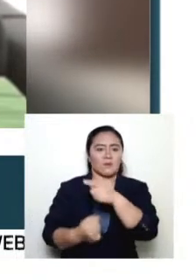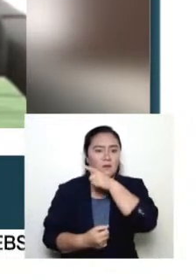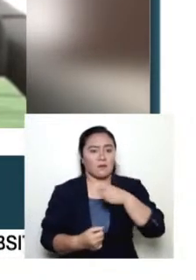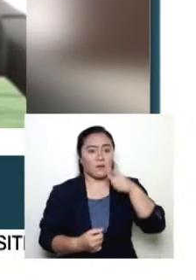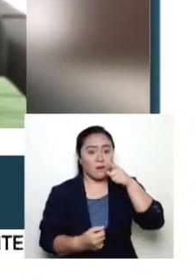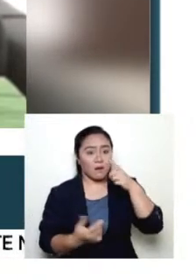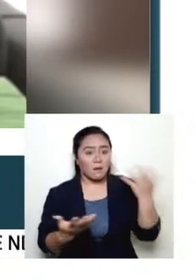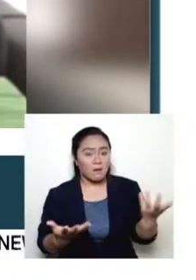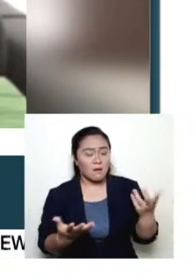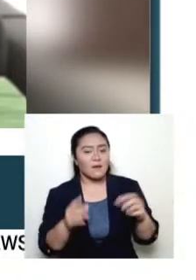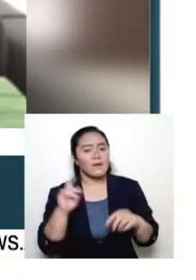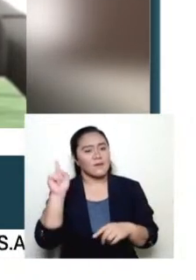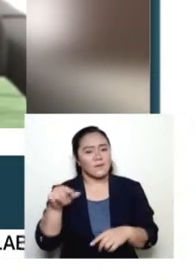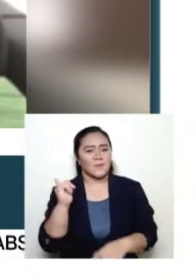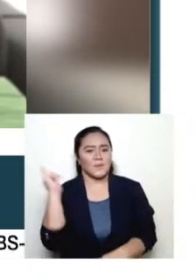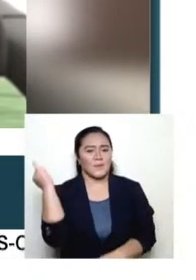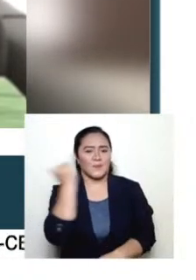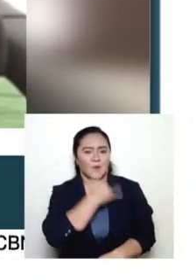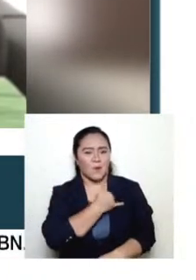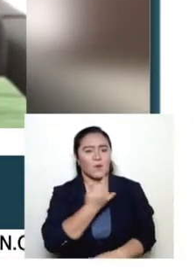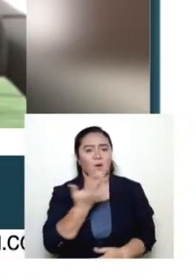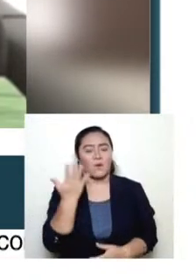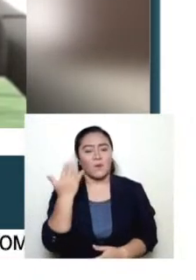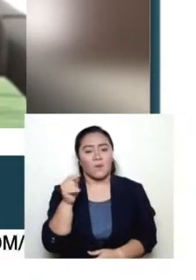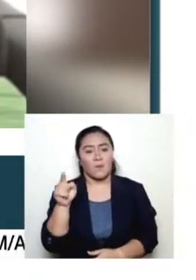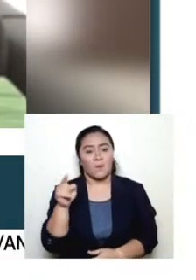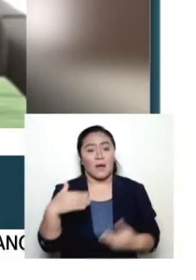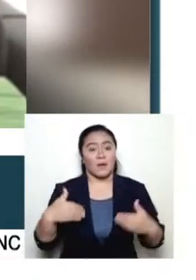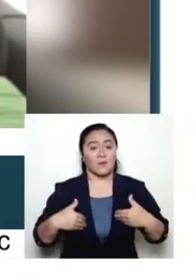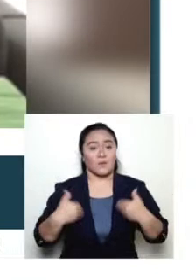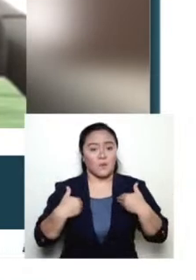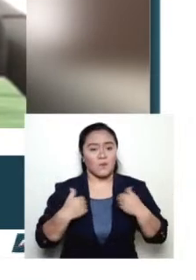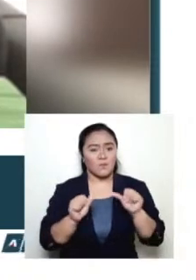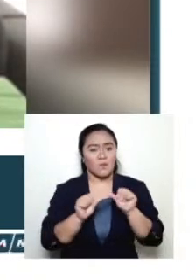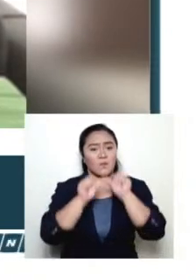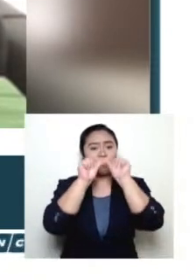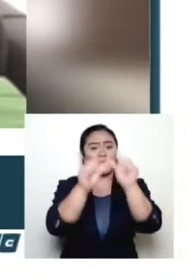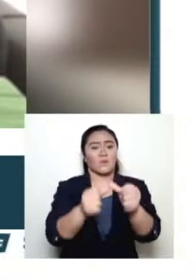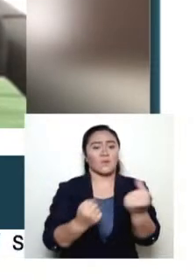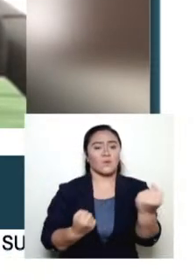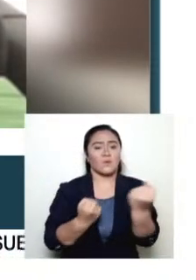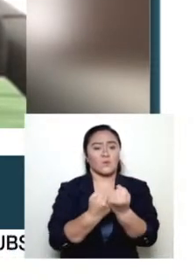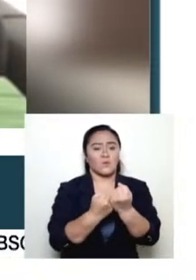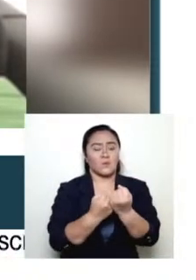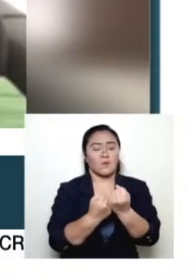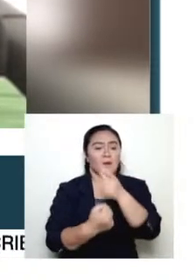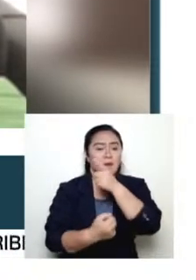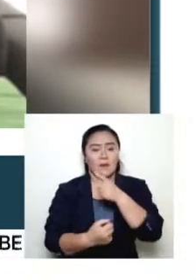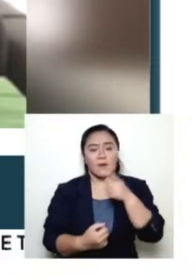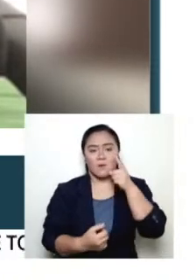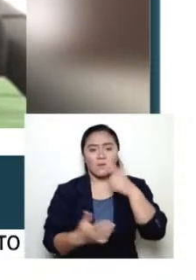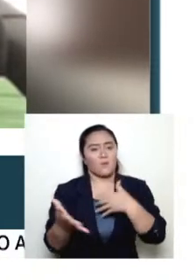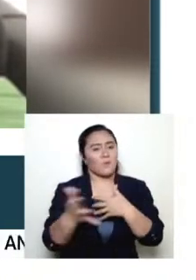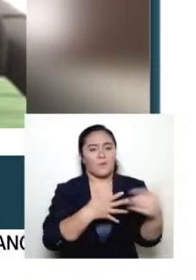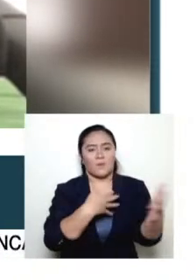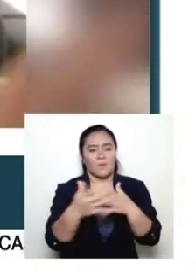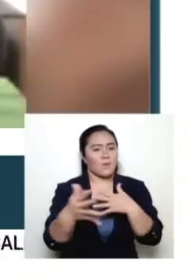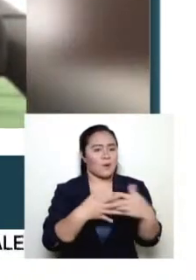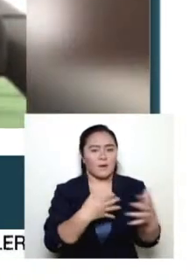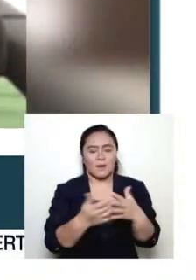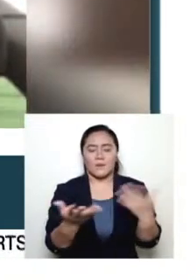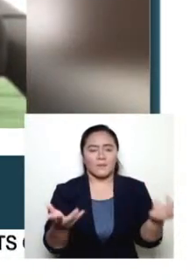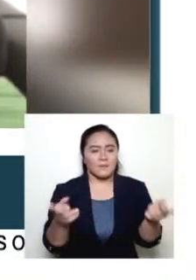they're wrong. The youth and students will continue to support VP Lenny no matter what they say,